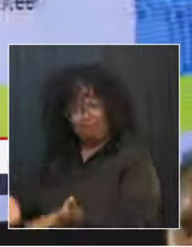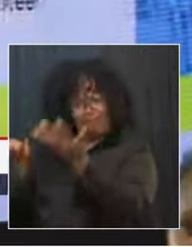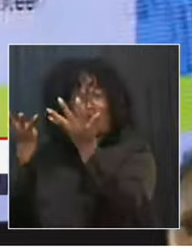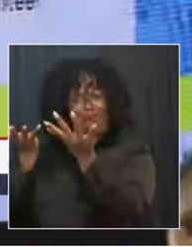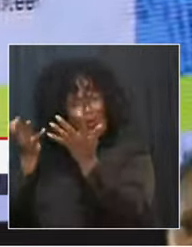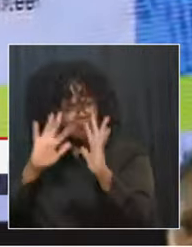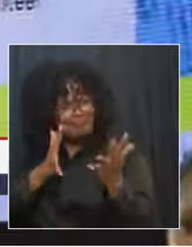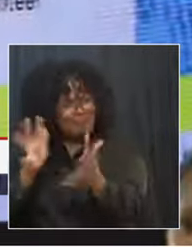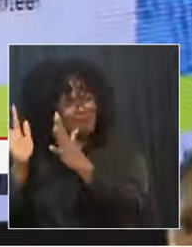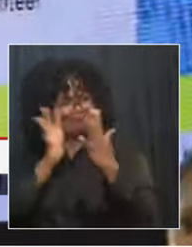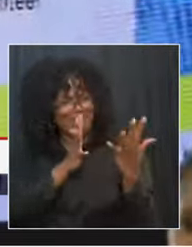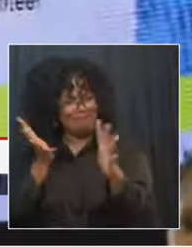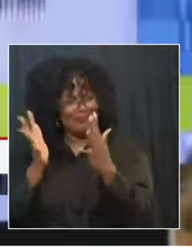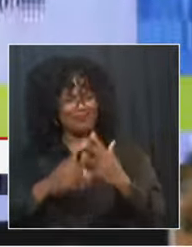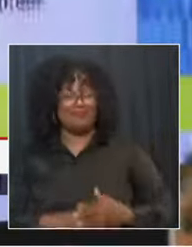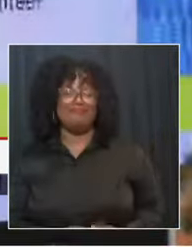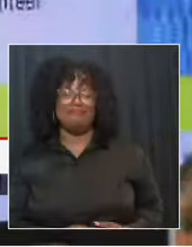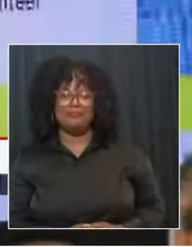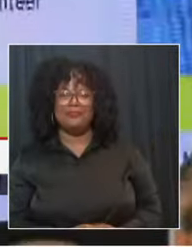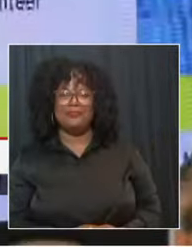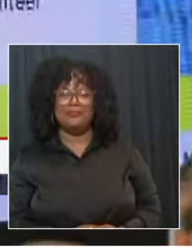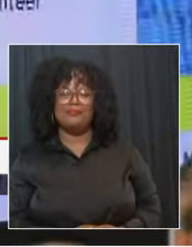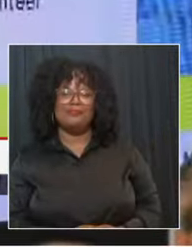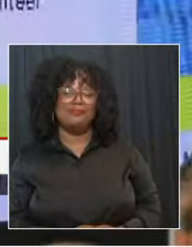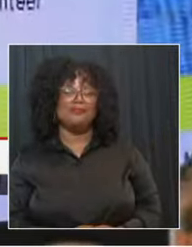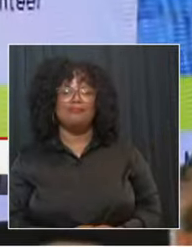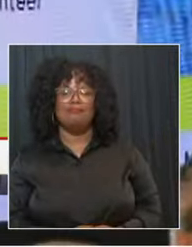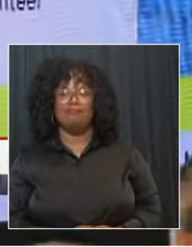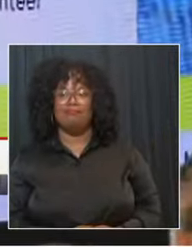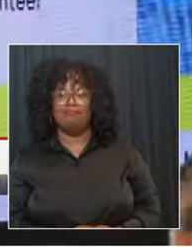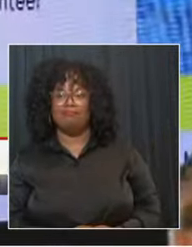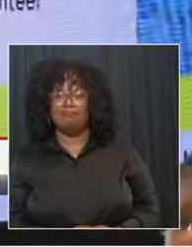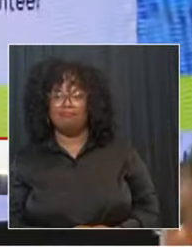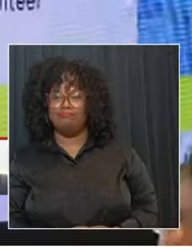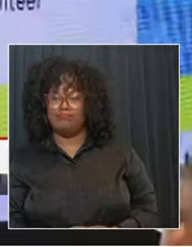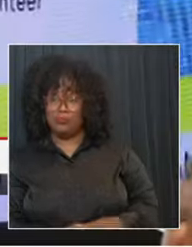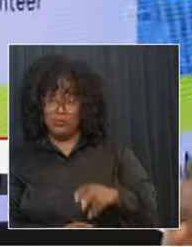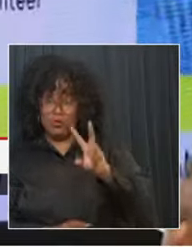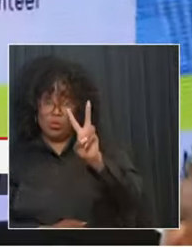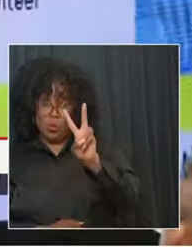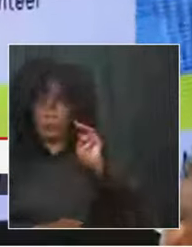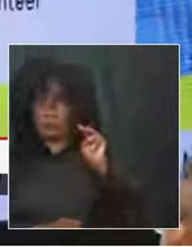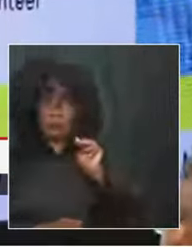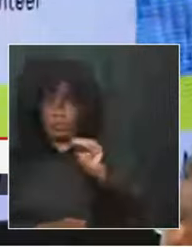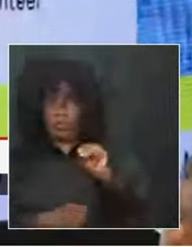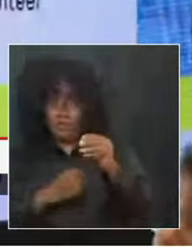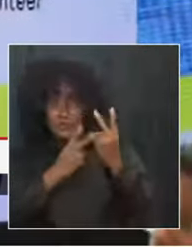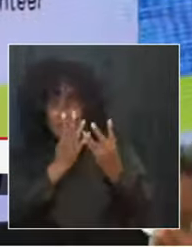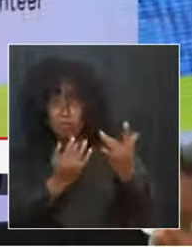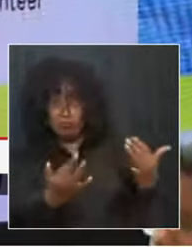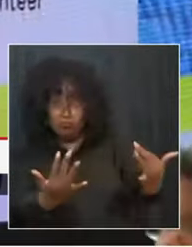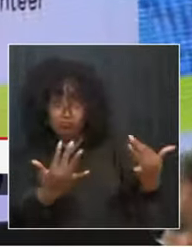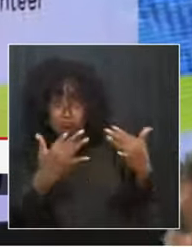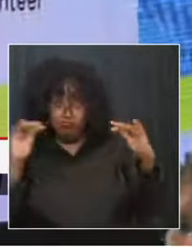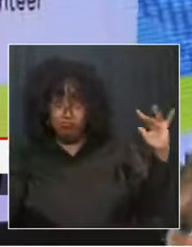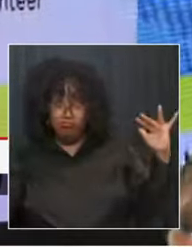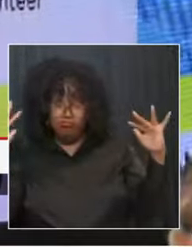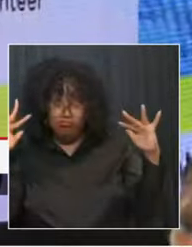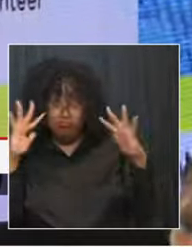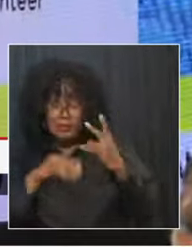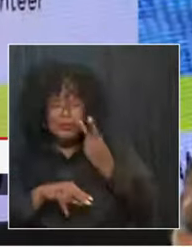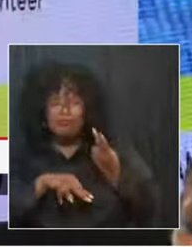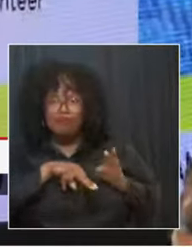We see over 2 million visitors annually, and so it is appropriate that we make sure that we